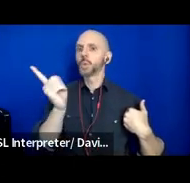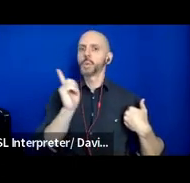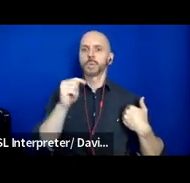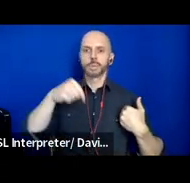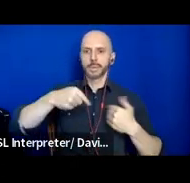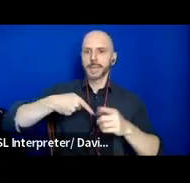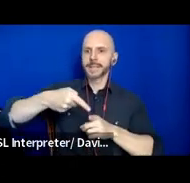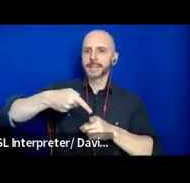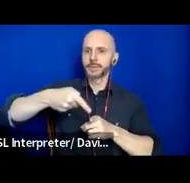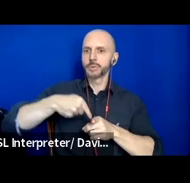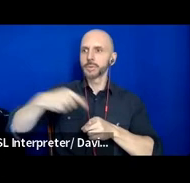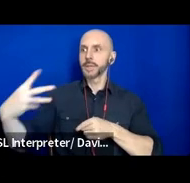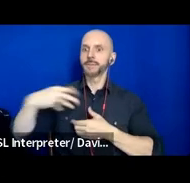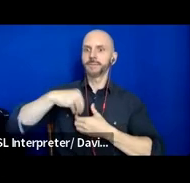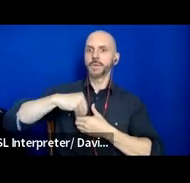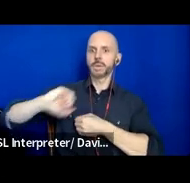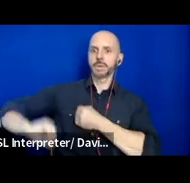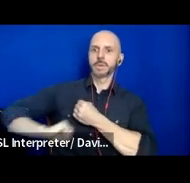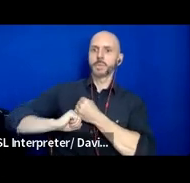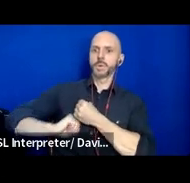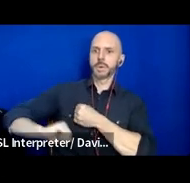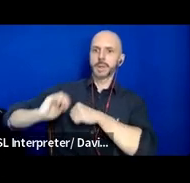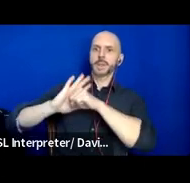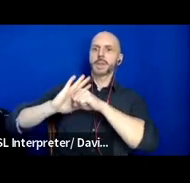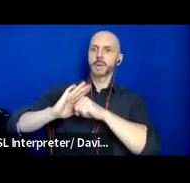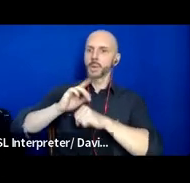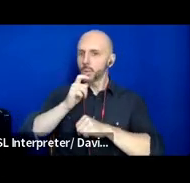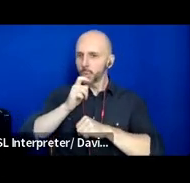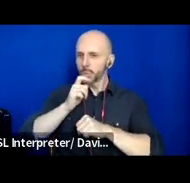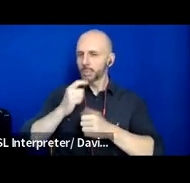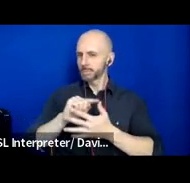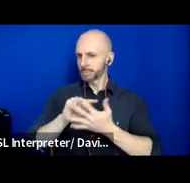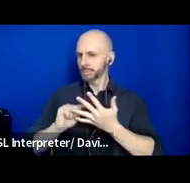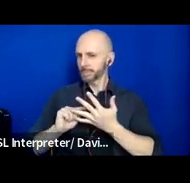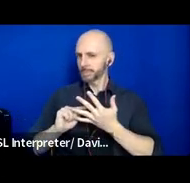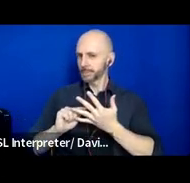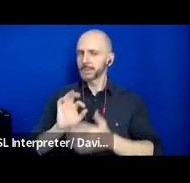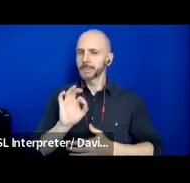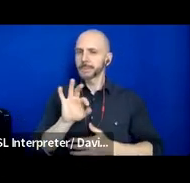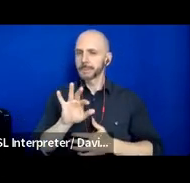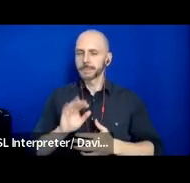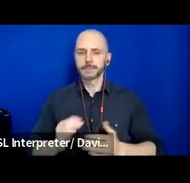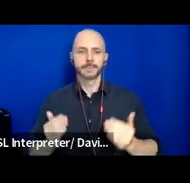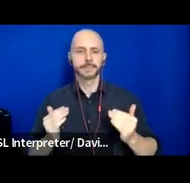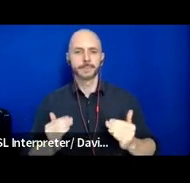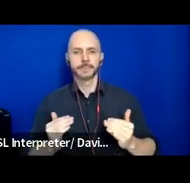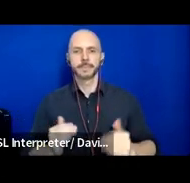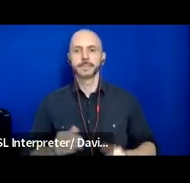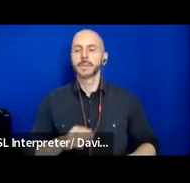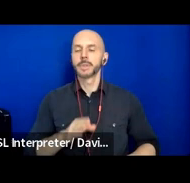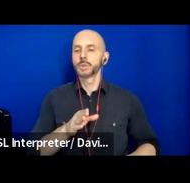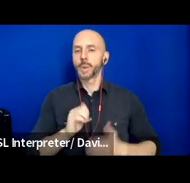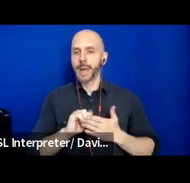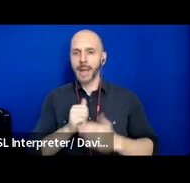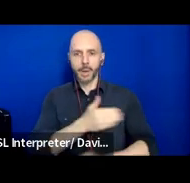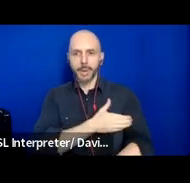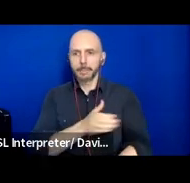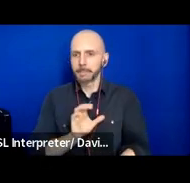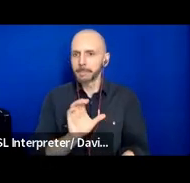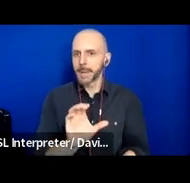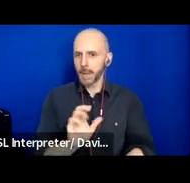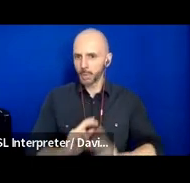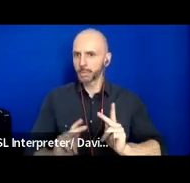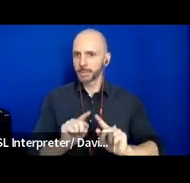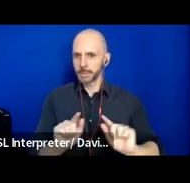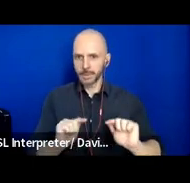accountable? And then appreciation, respect, empowerment. So how do we make sure people are aware of their right to speak up, to challenge without